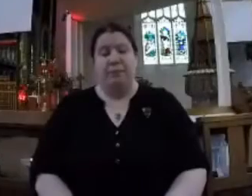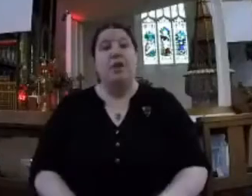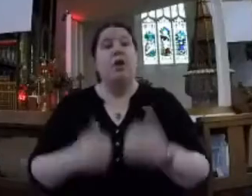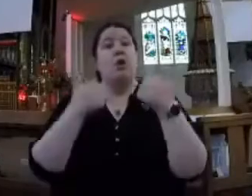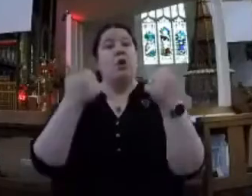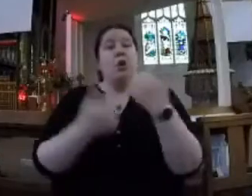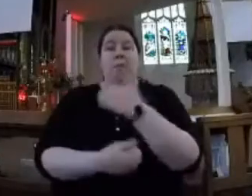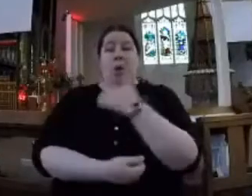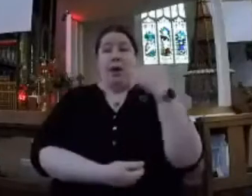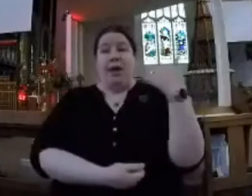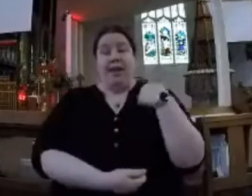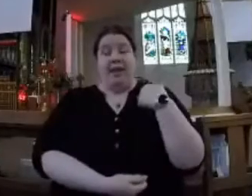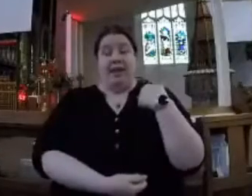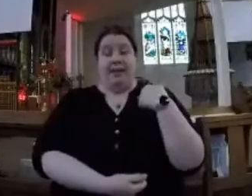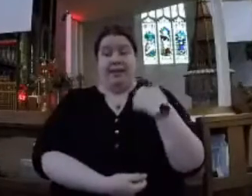Good morning.